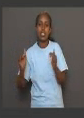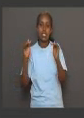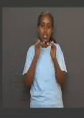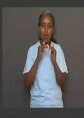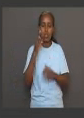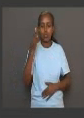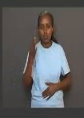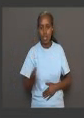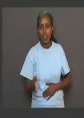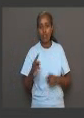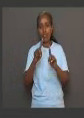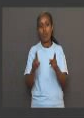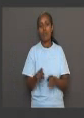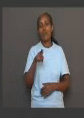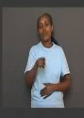f of x.